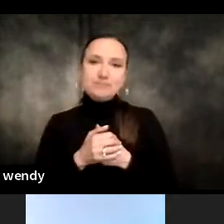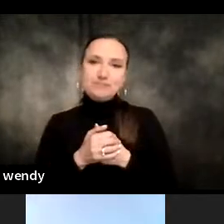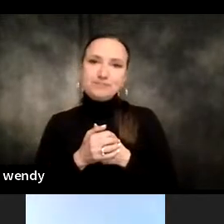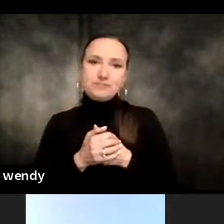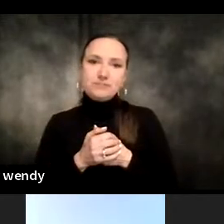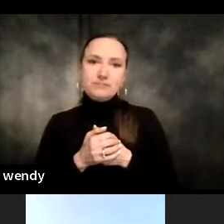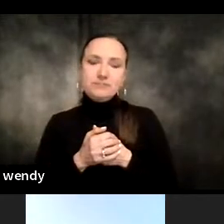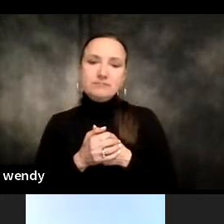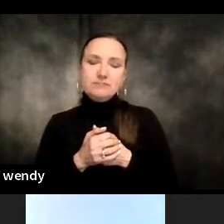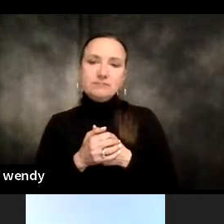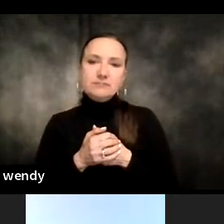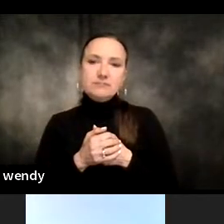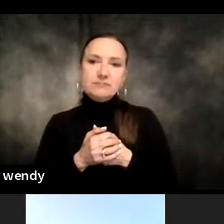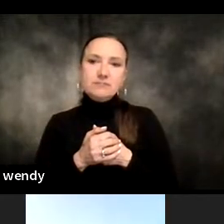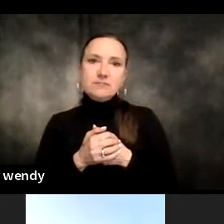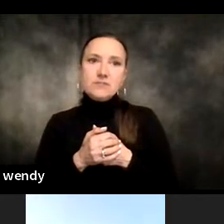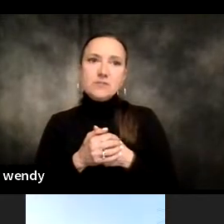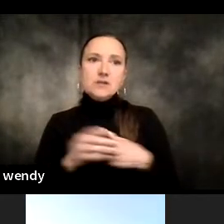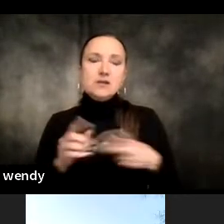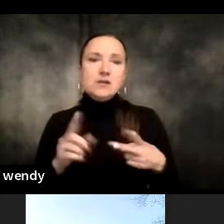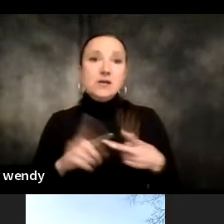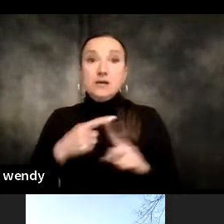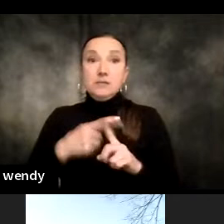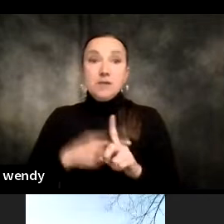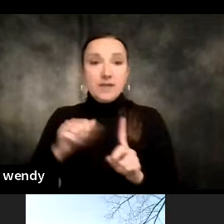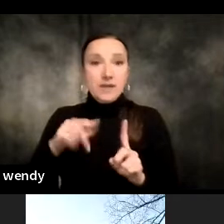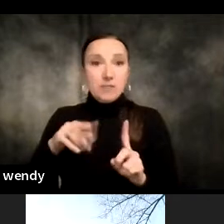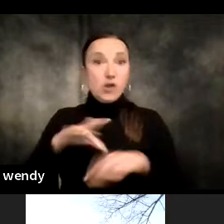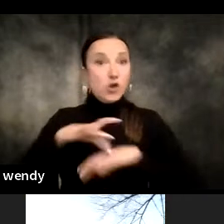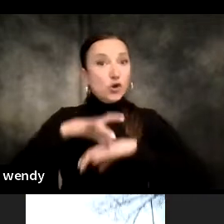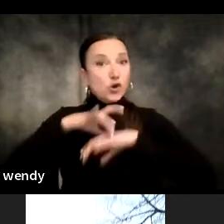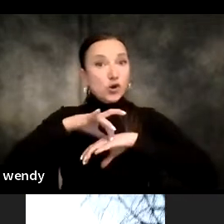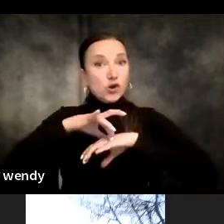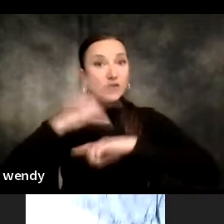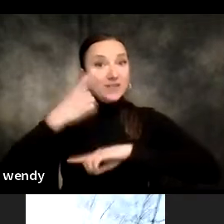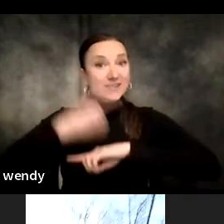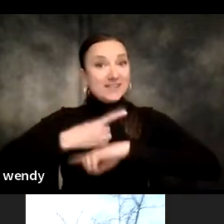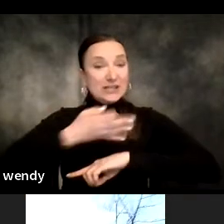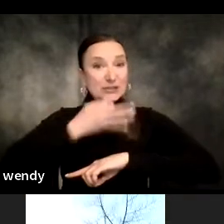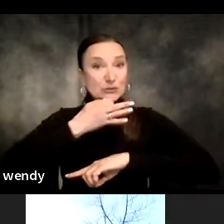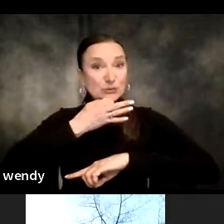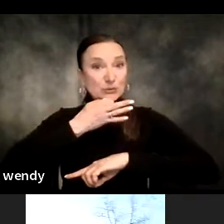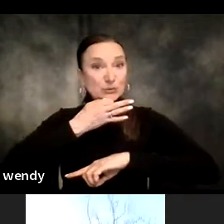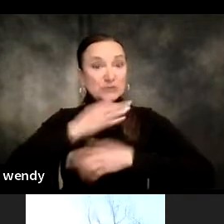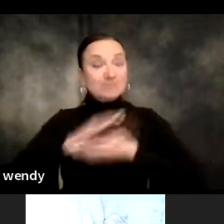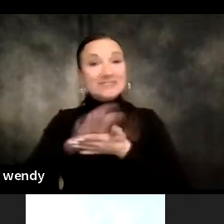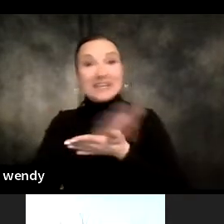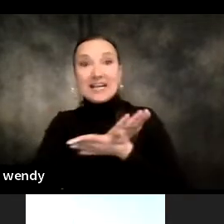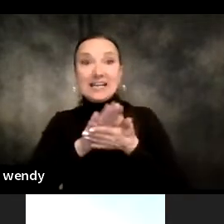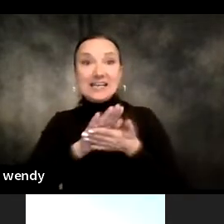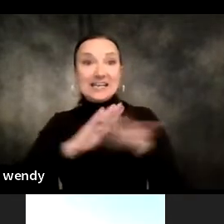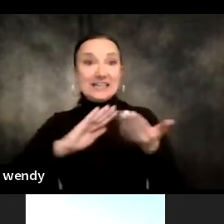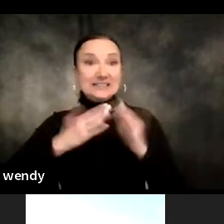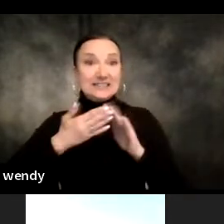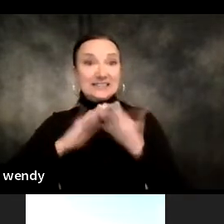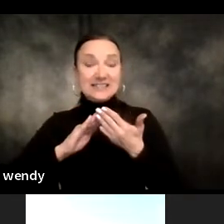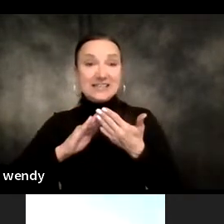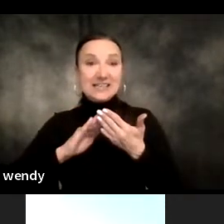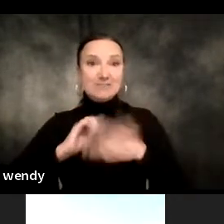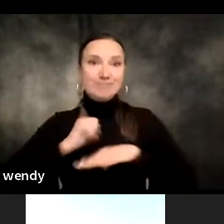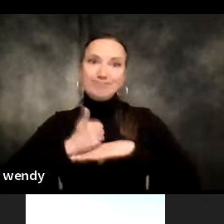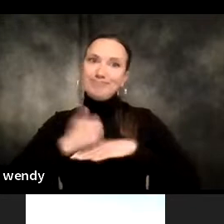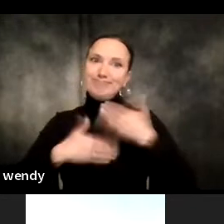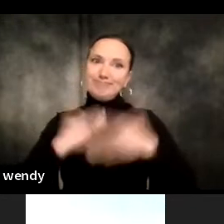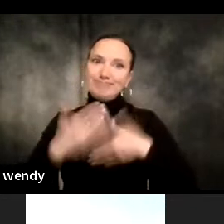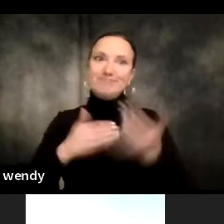well. It's the month of April, Earth Day is approaching, and Clean City is doing its